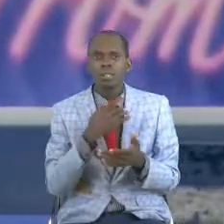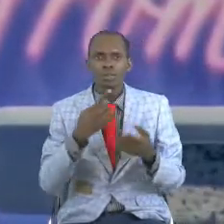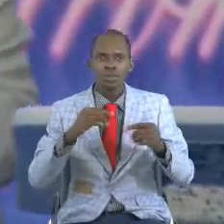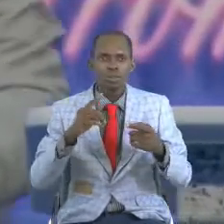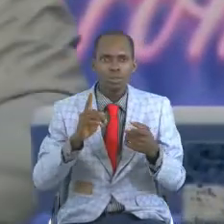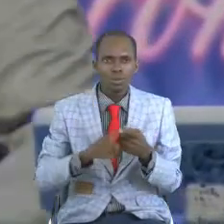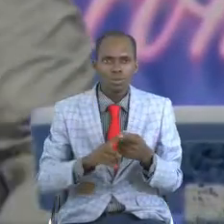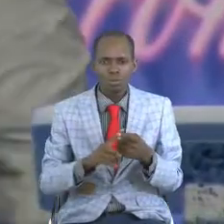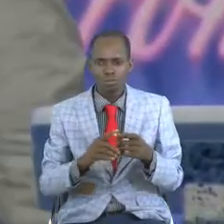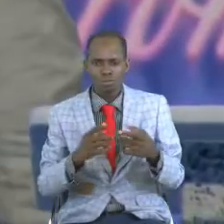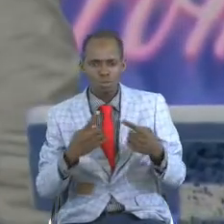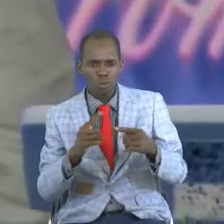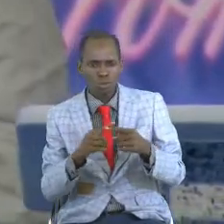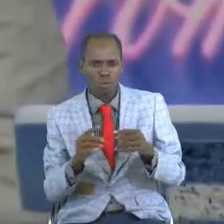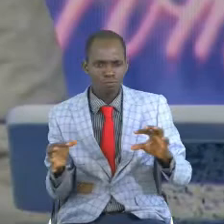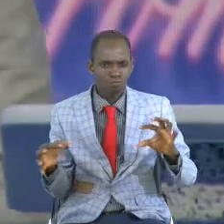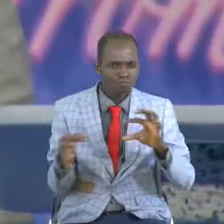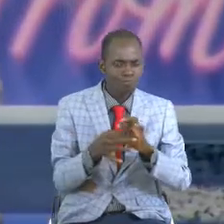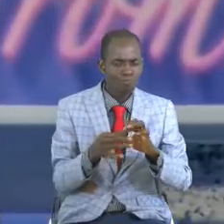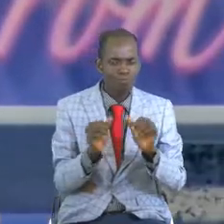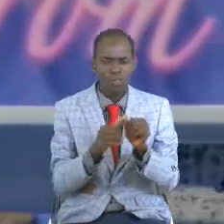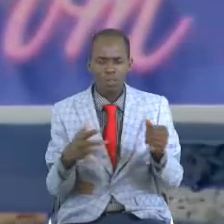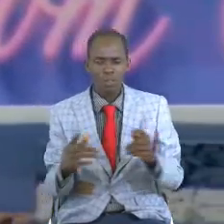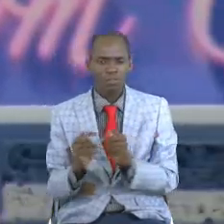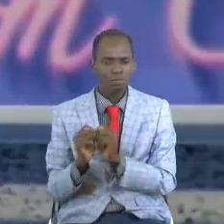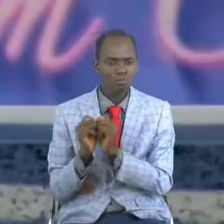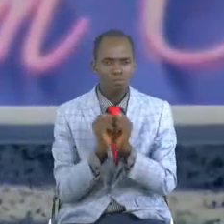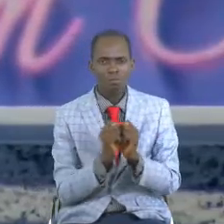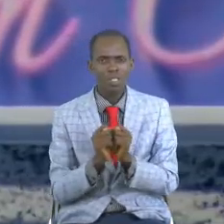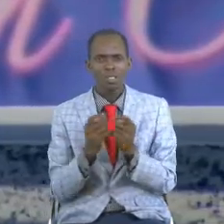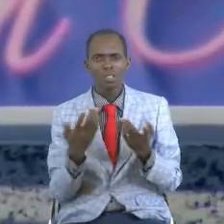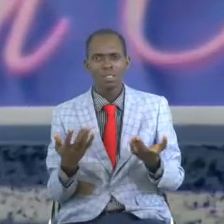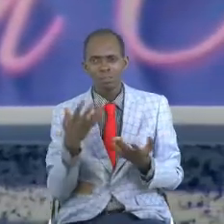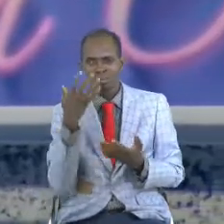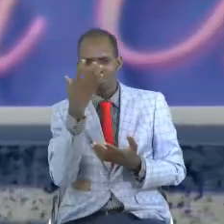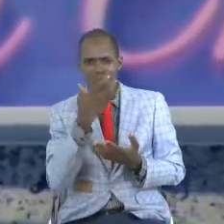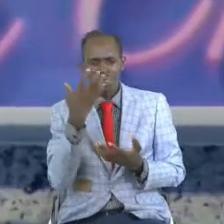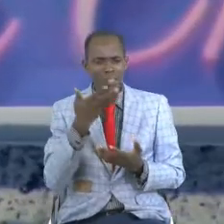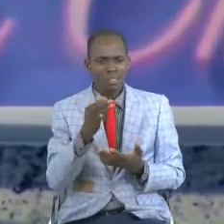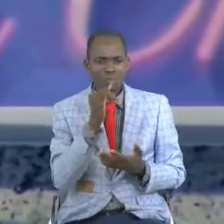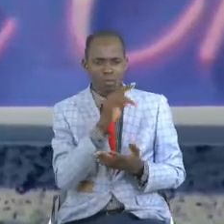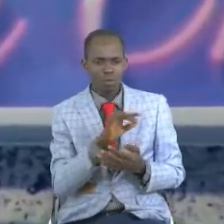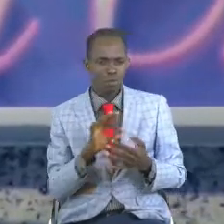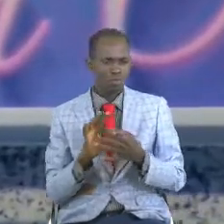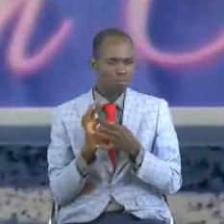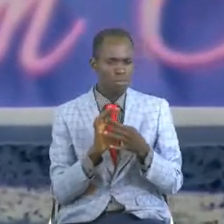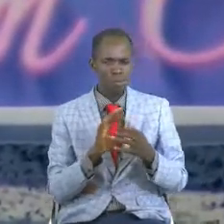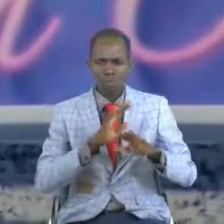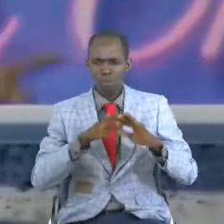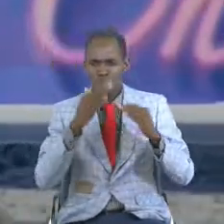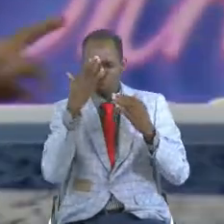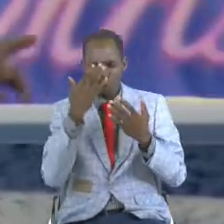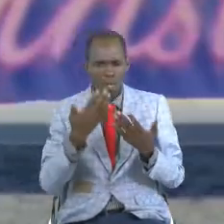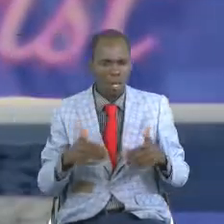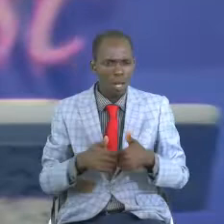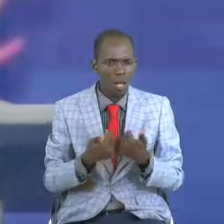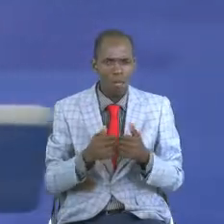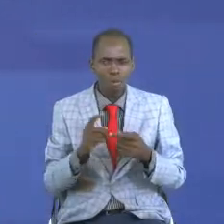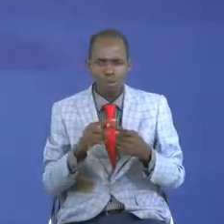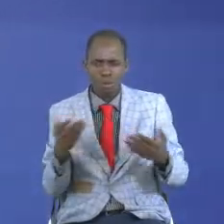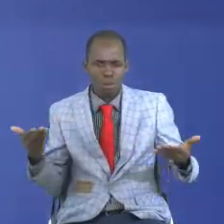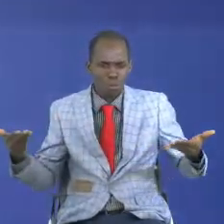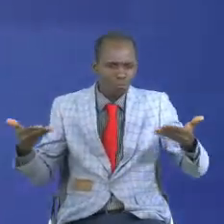together and marry everything together, and there's no harmony, and you don't know how you'll put all those